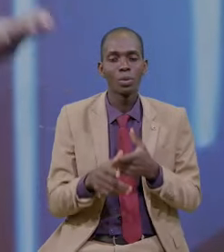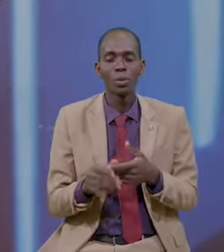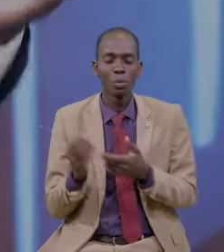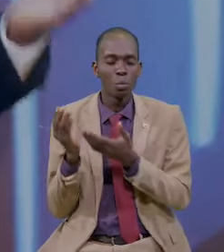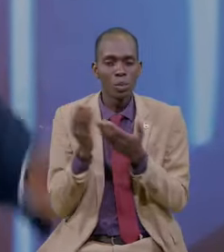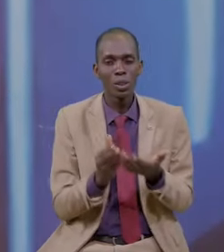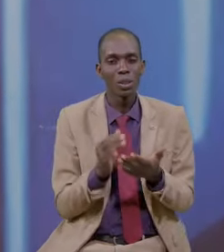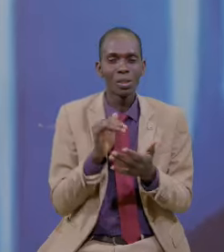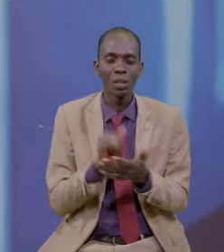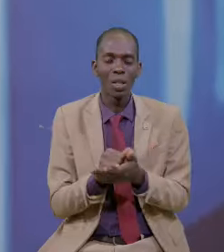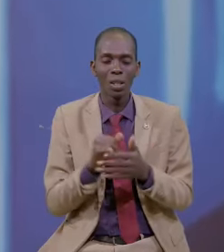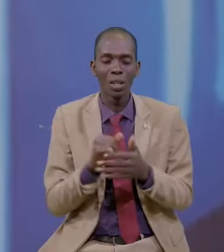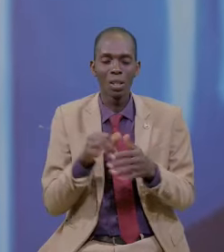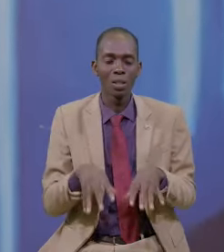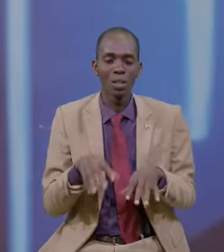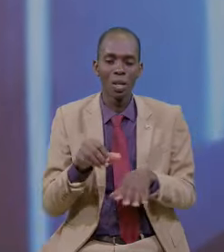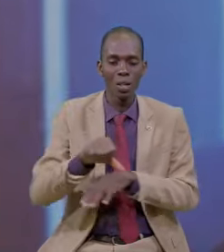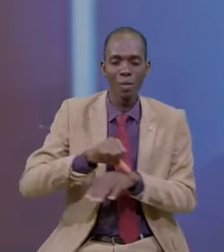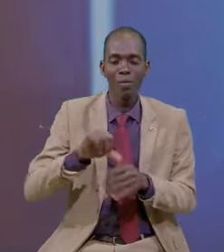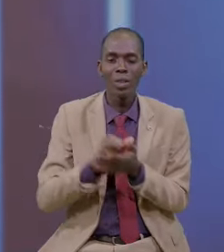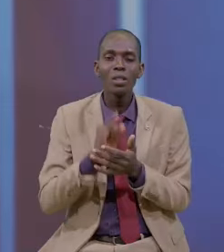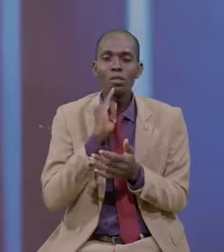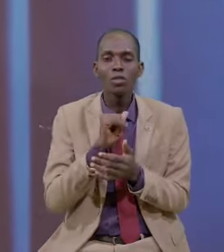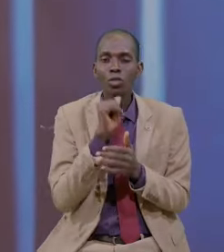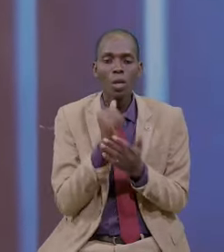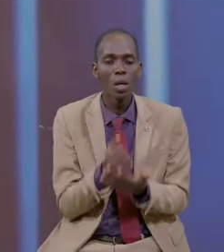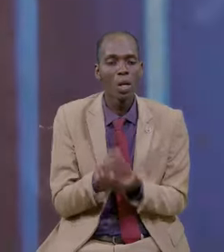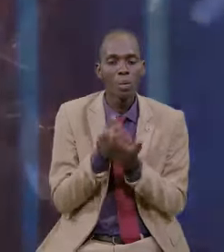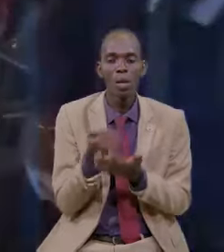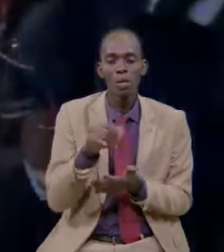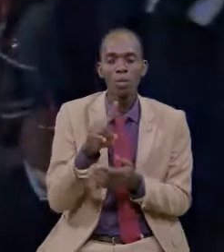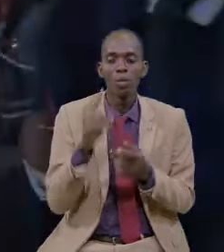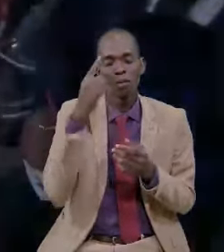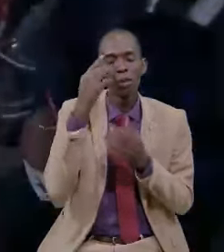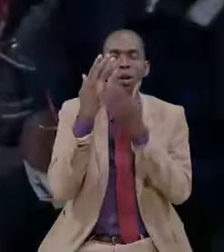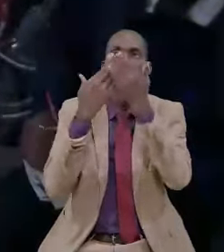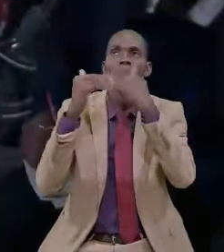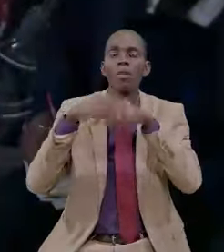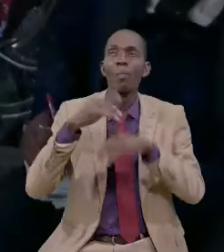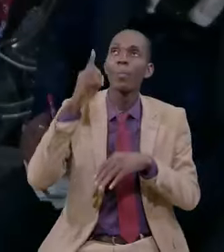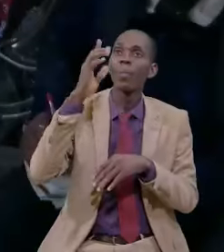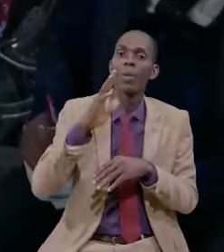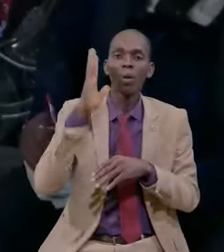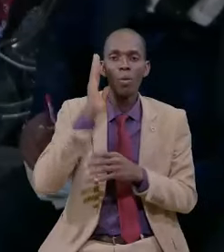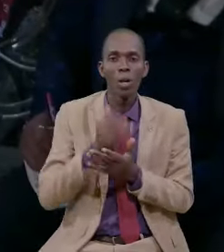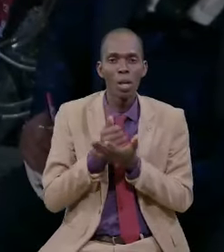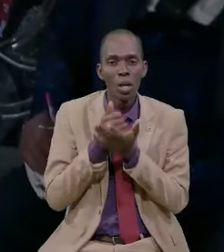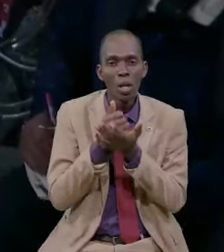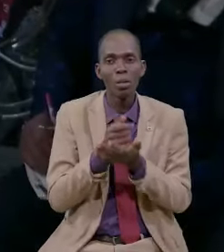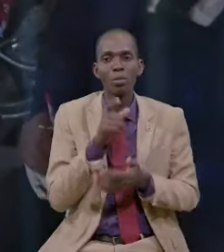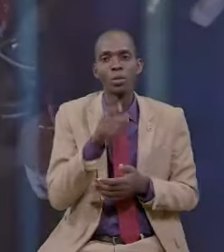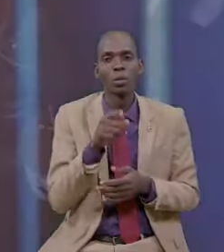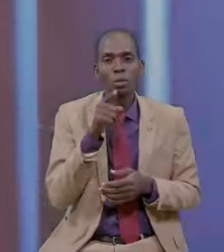prepare anyone for heaven. God will help you. Yeah. You'll prepare people